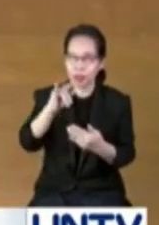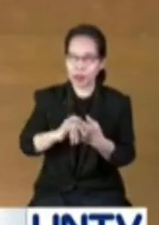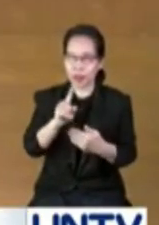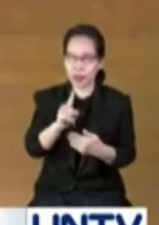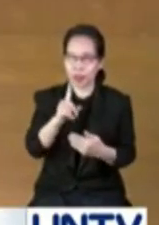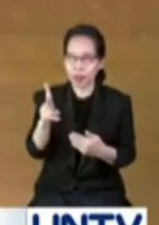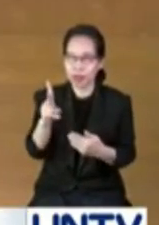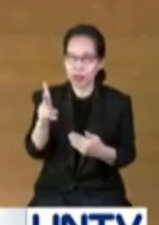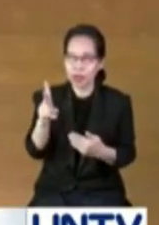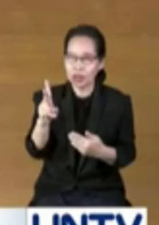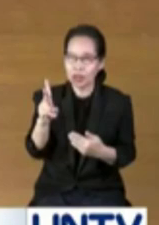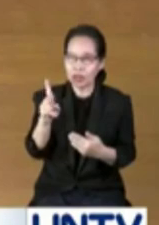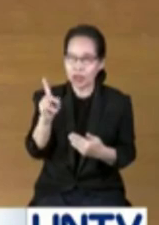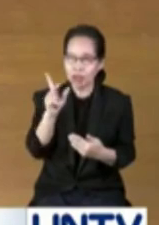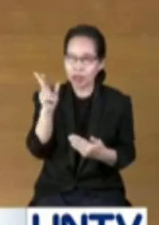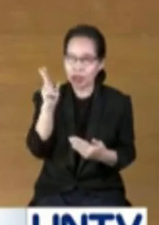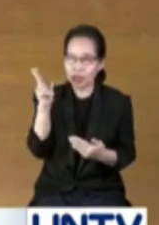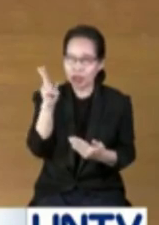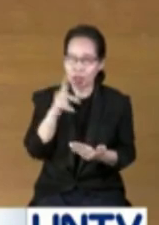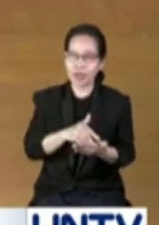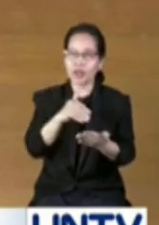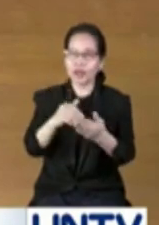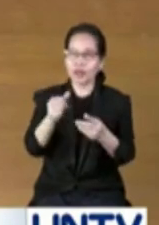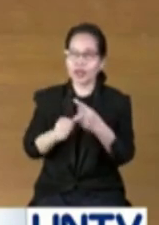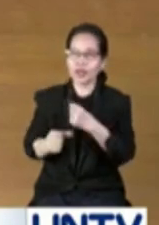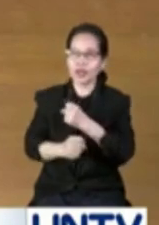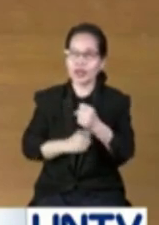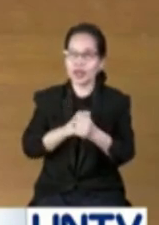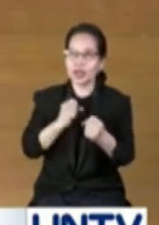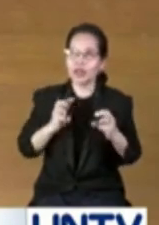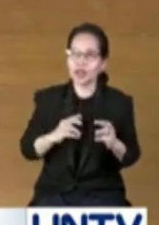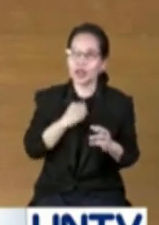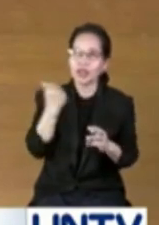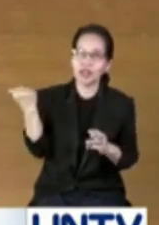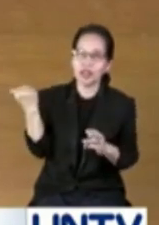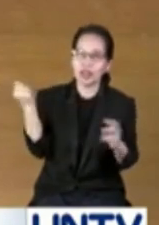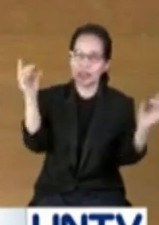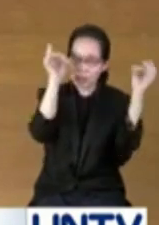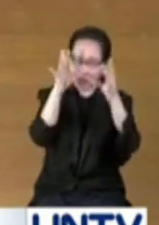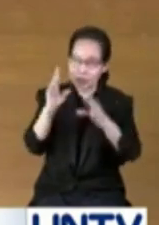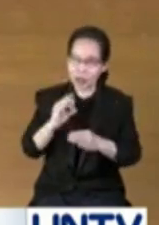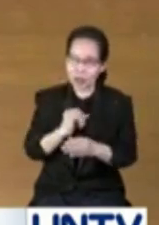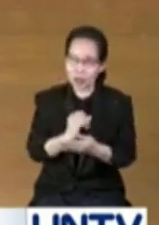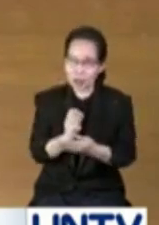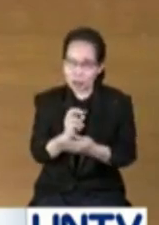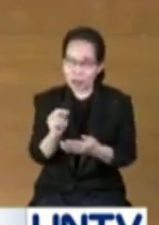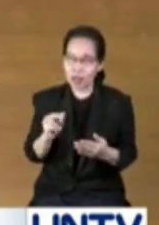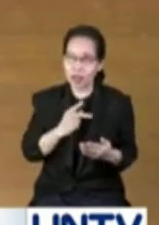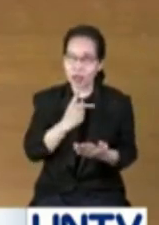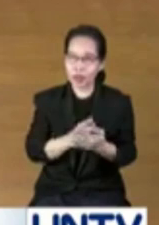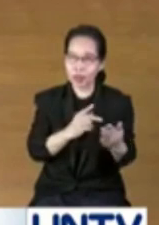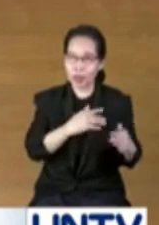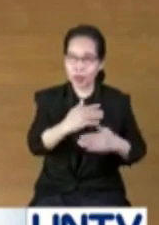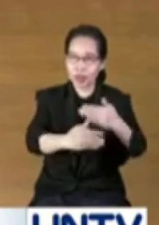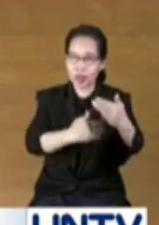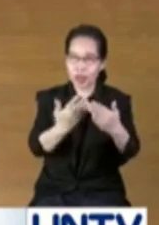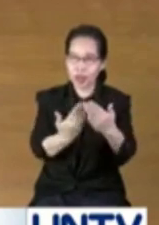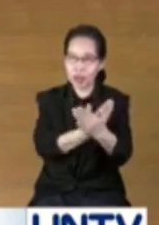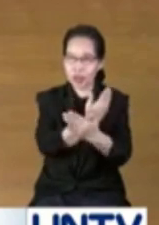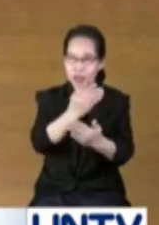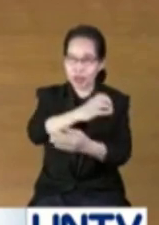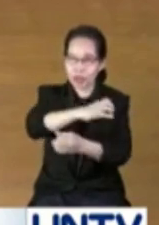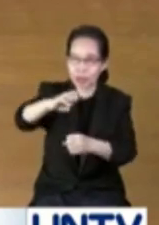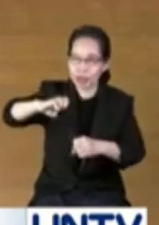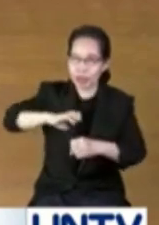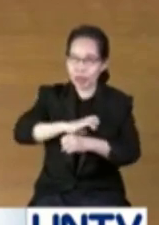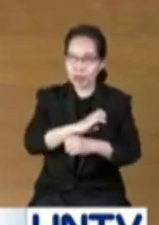pesos during our first year, while other strategic investments approved for processing through the newly established green lanes